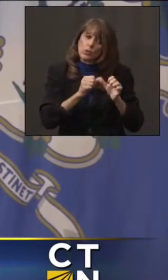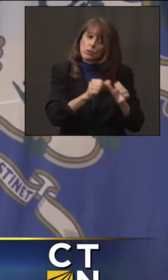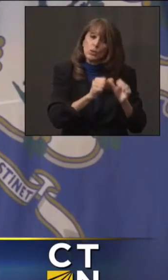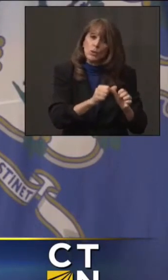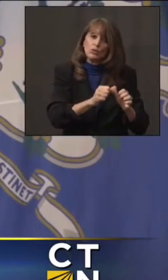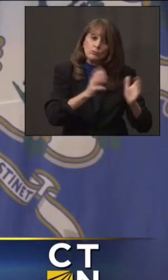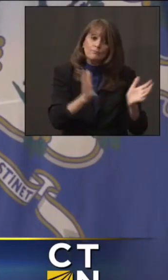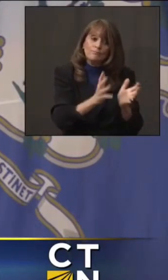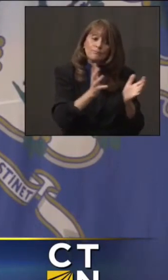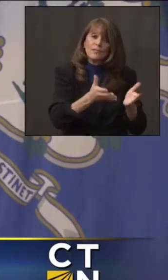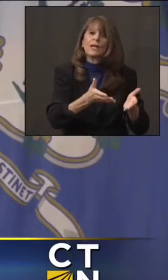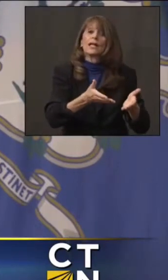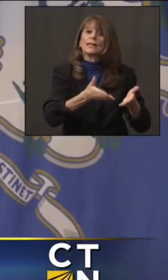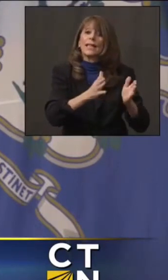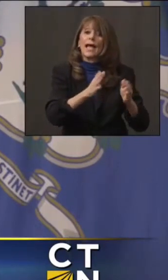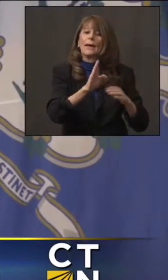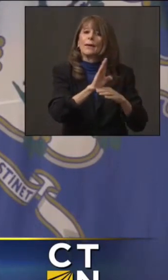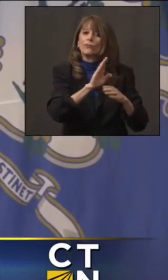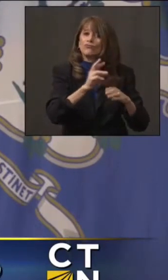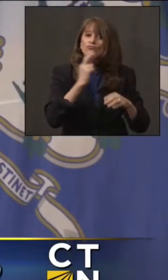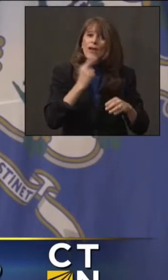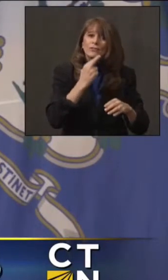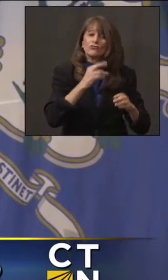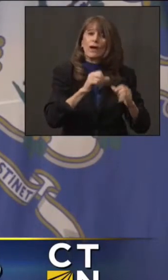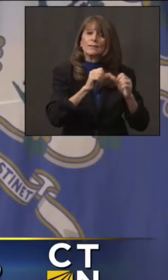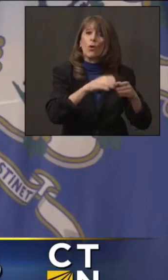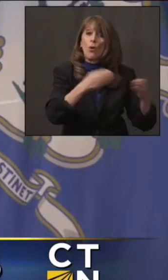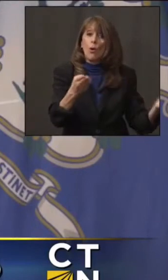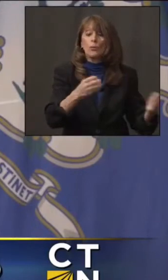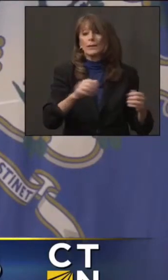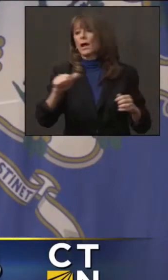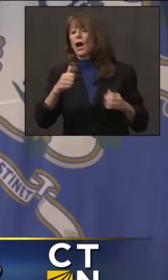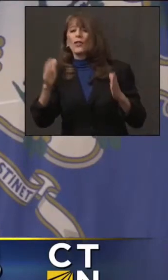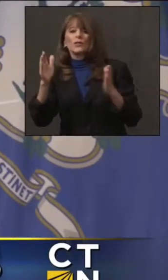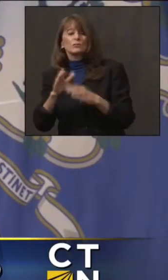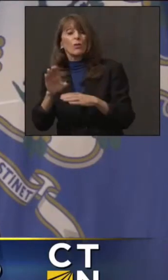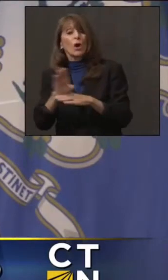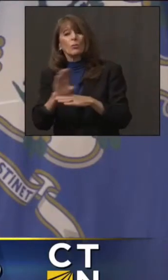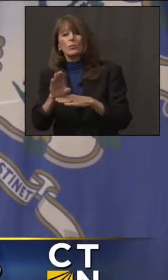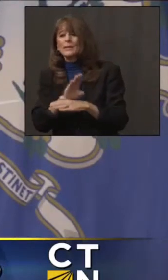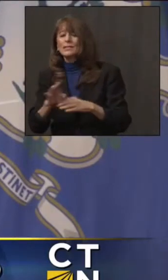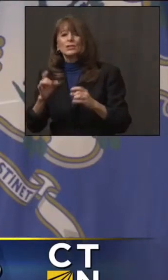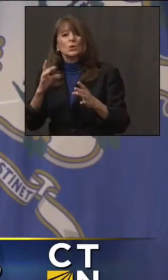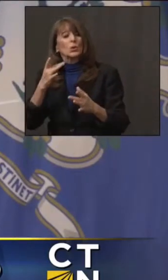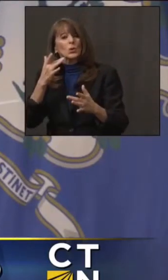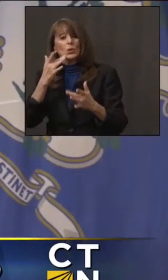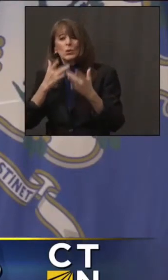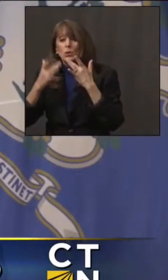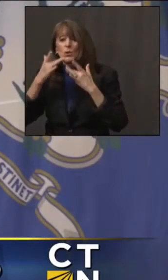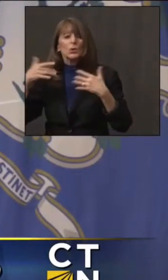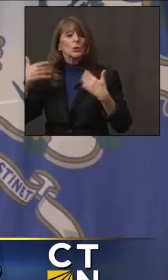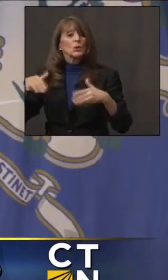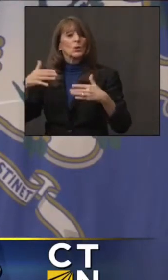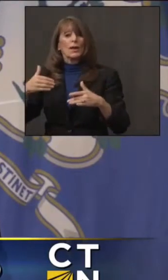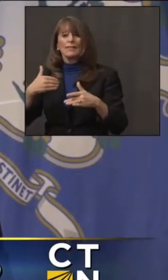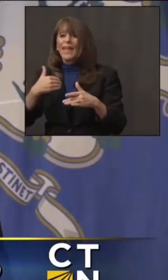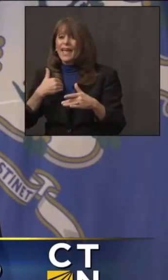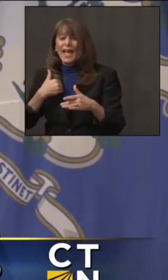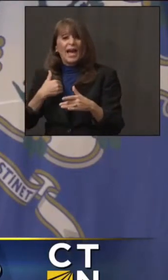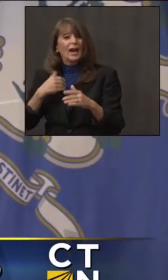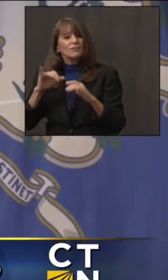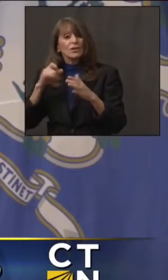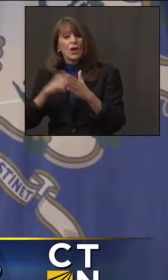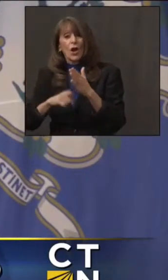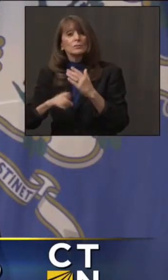can and do it safely. I know a lot of other small businesses are hit hard. They've got a lot of fixed costs. I was a